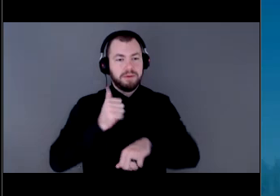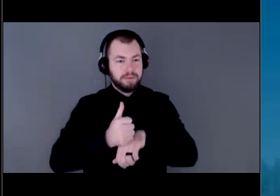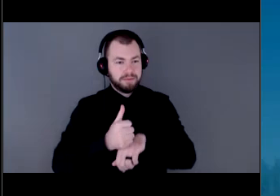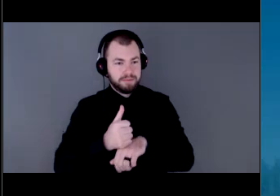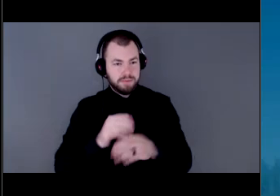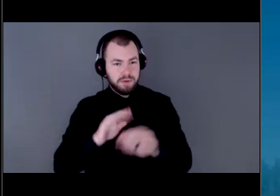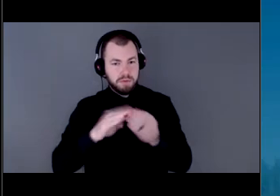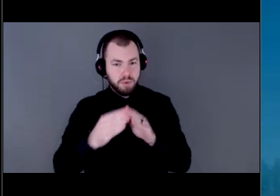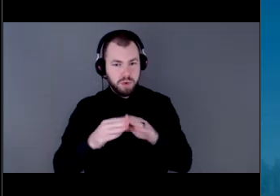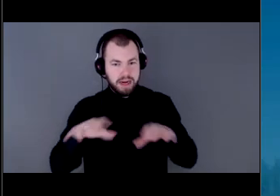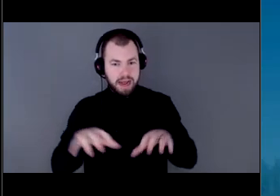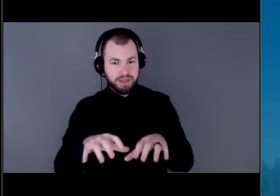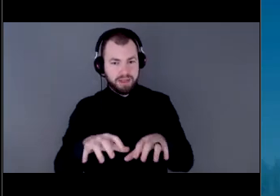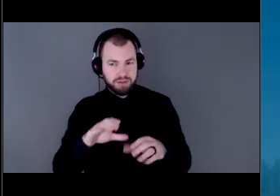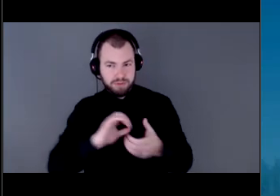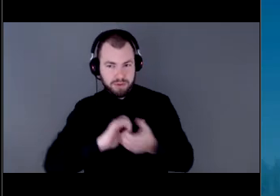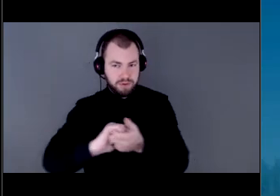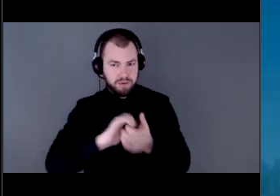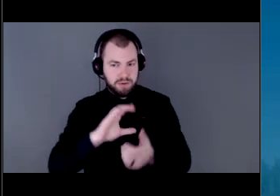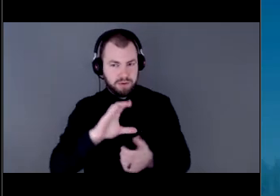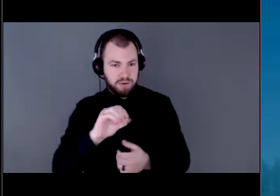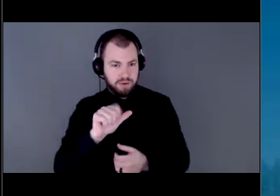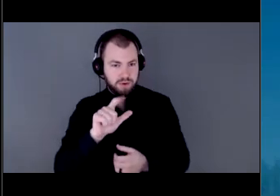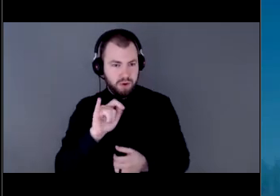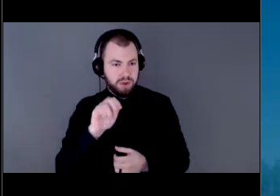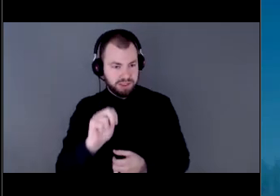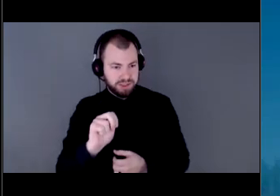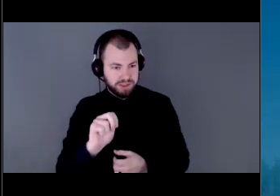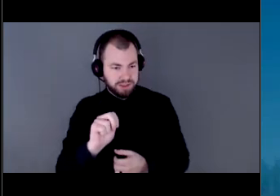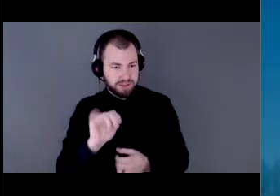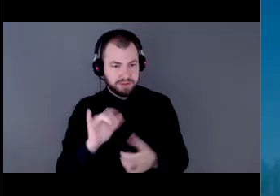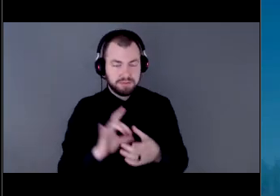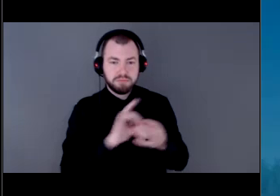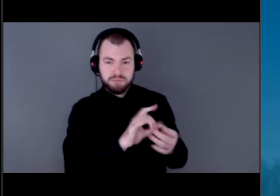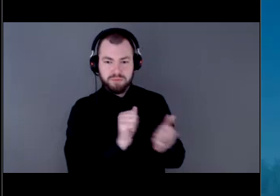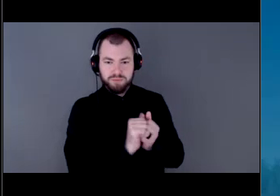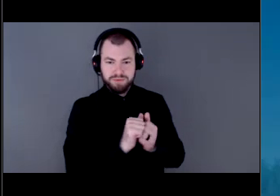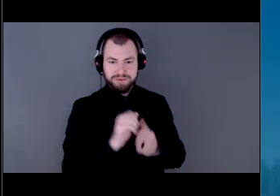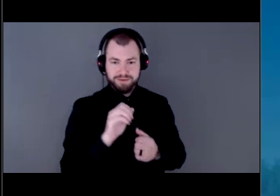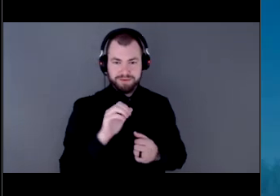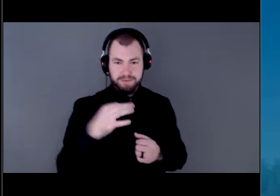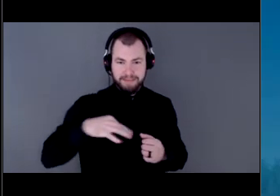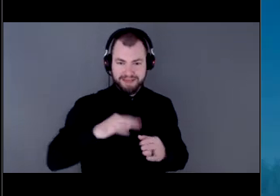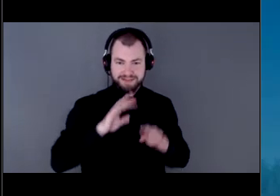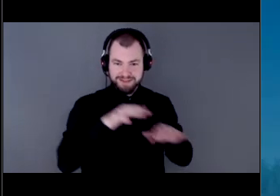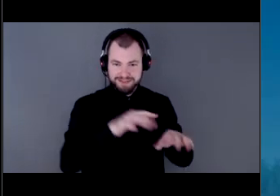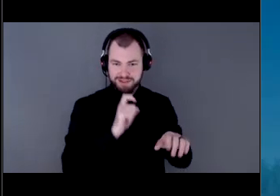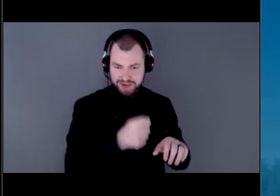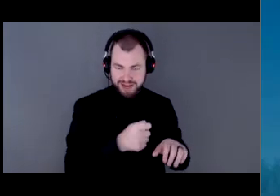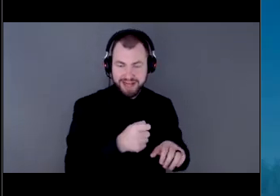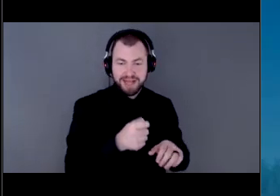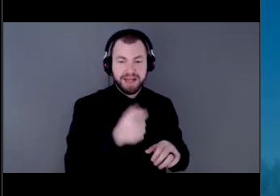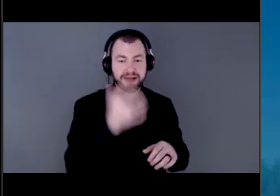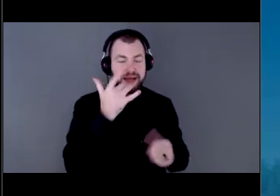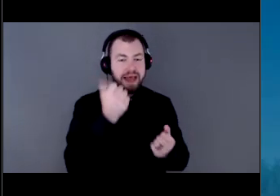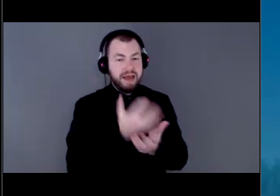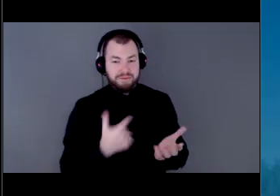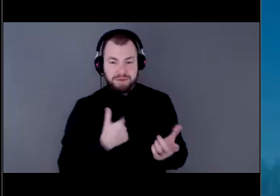which really jived well with Maine Sea Grant because, like all Sea Grant programs, everything we do is in